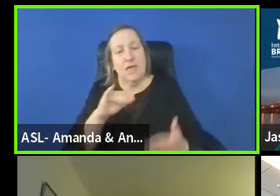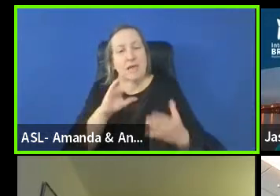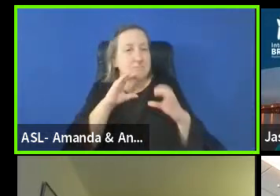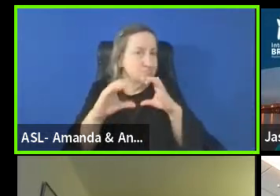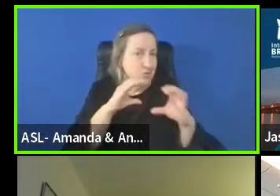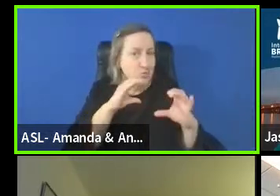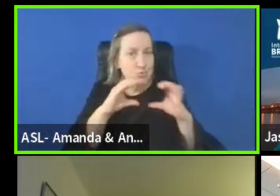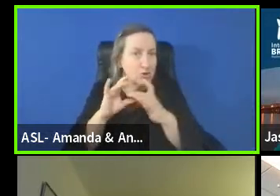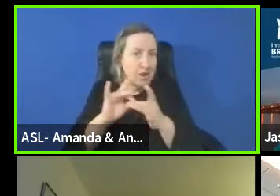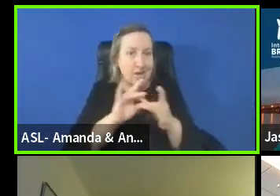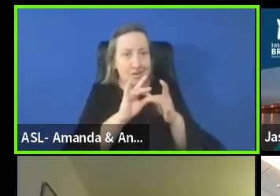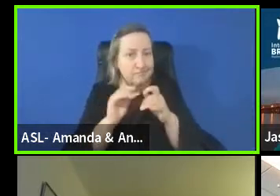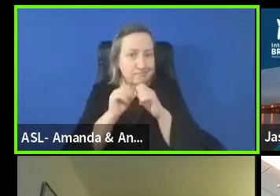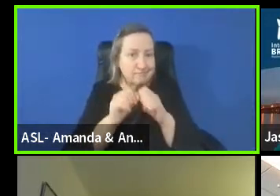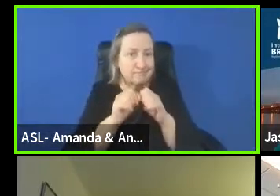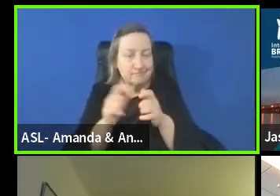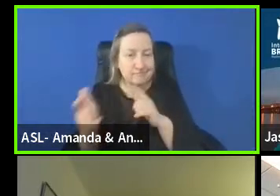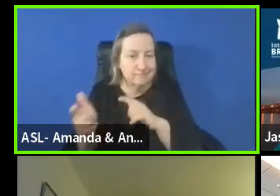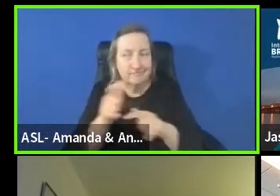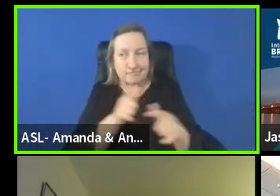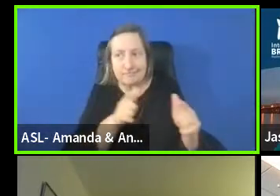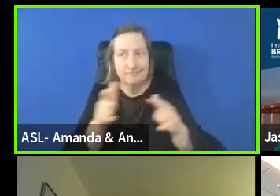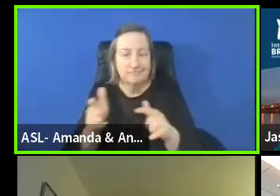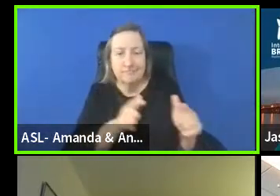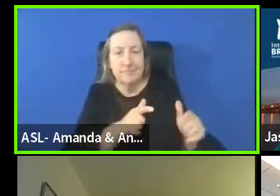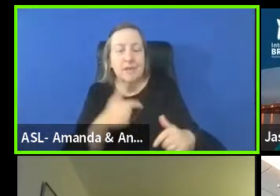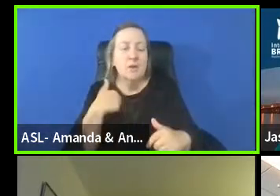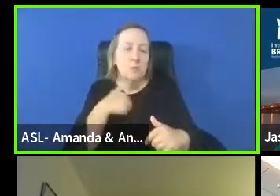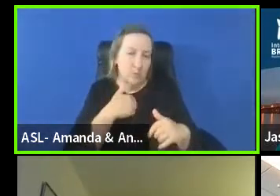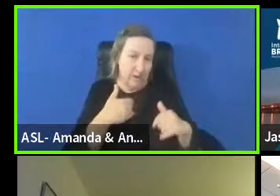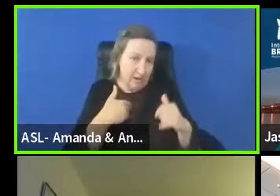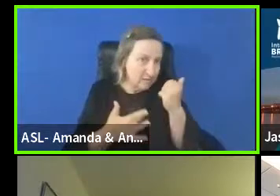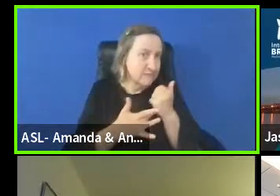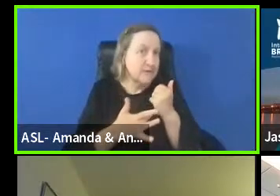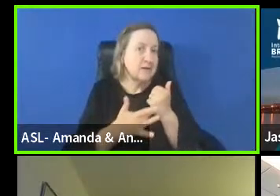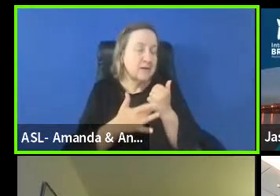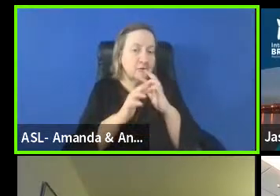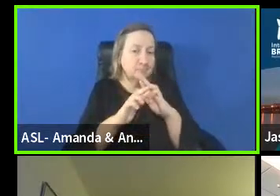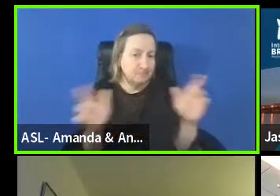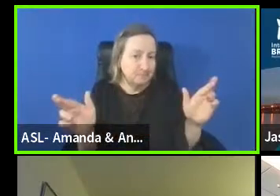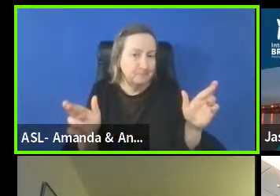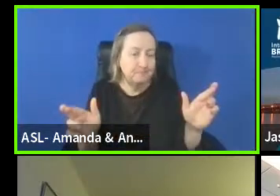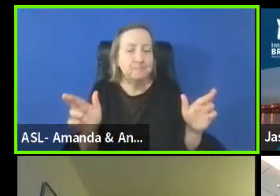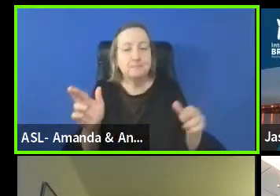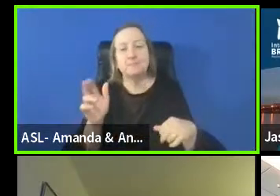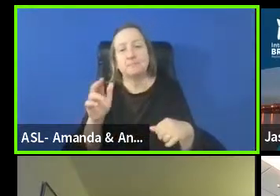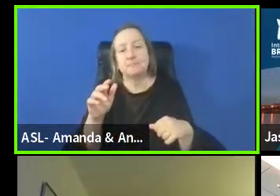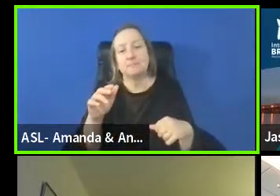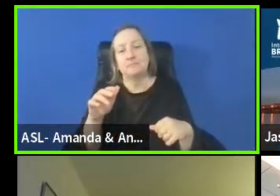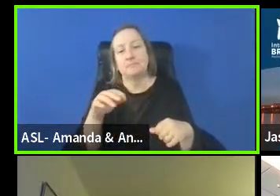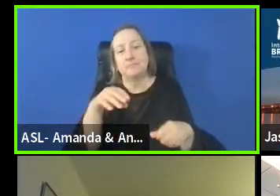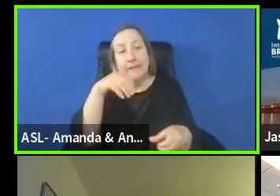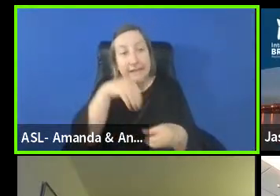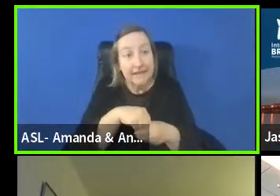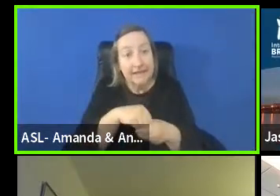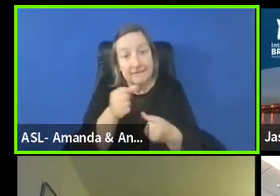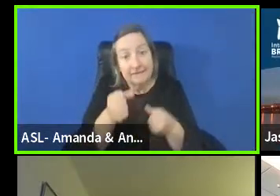communicating constantly back and forth. And we have the technology to do it, whether it's in-vehicle